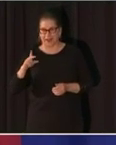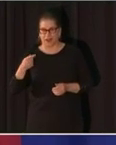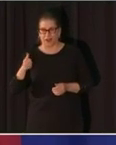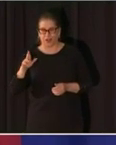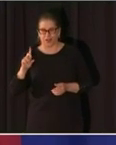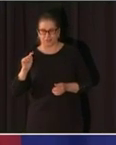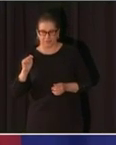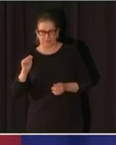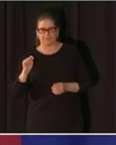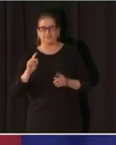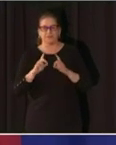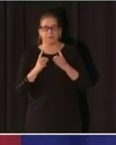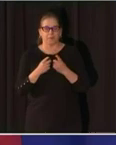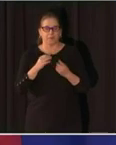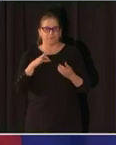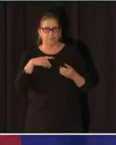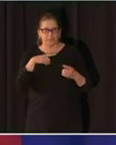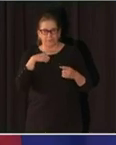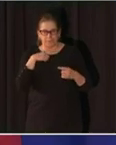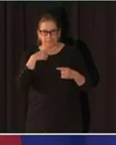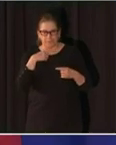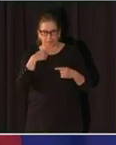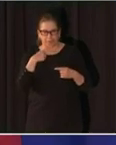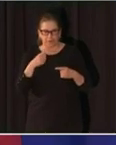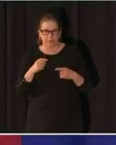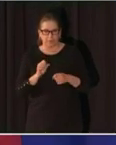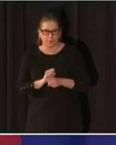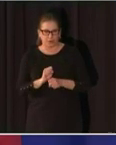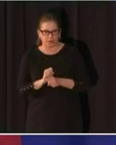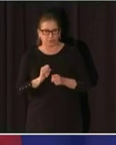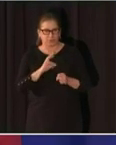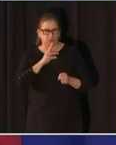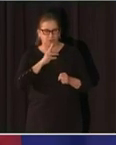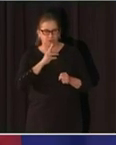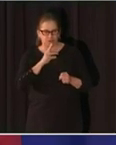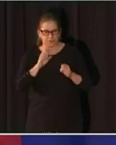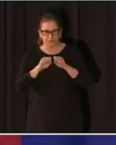district's efforts to protect vulnerable